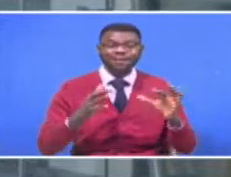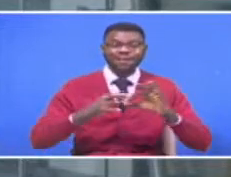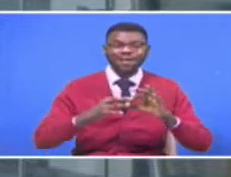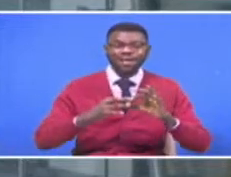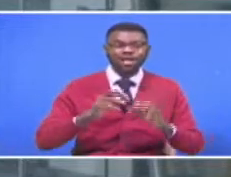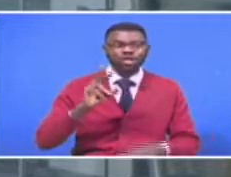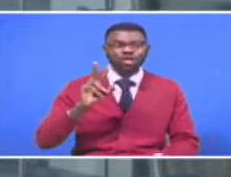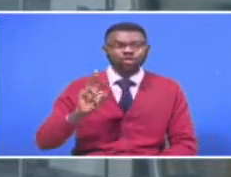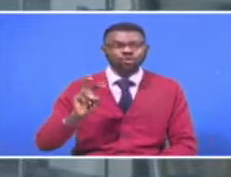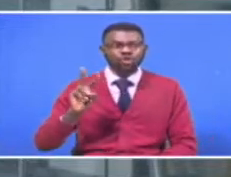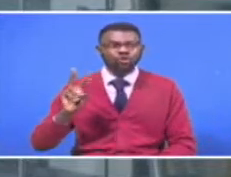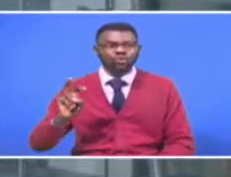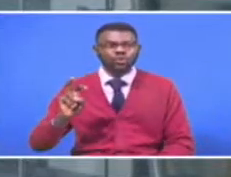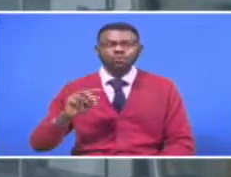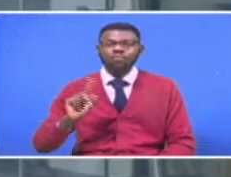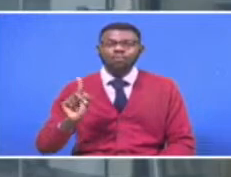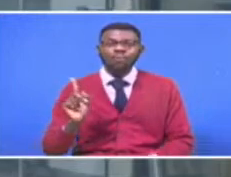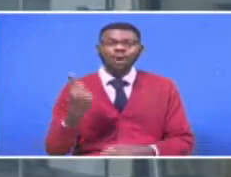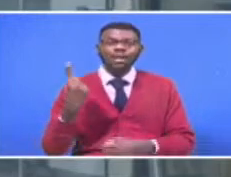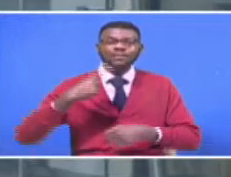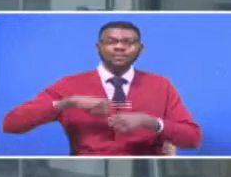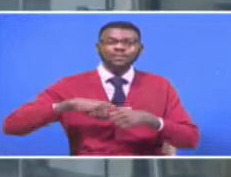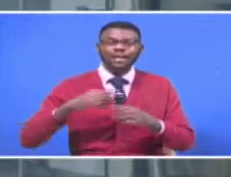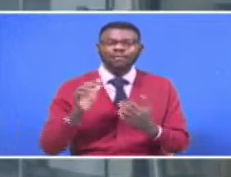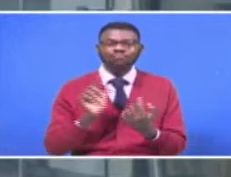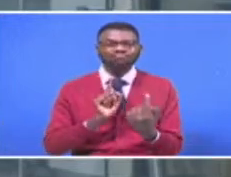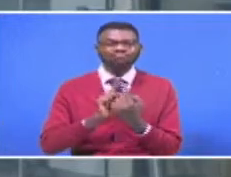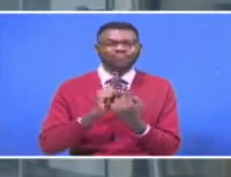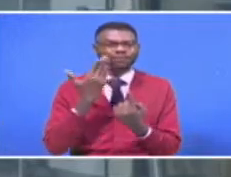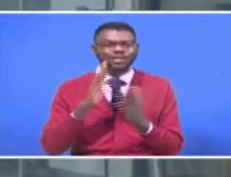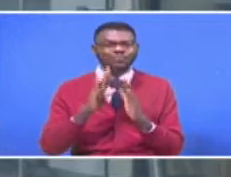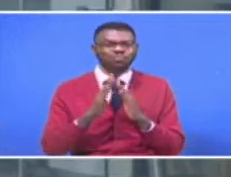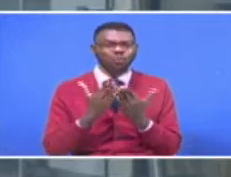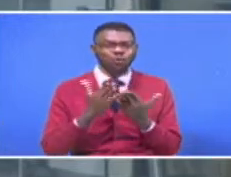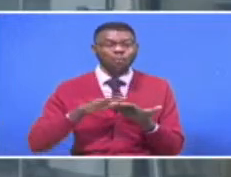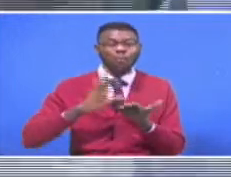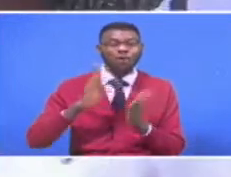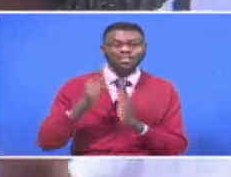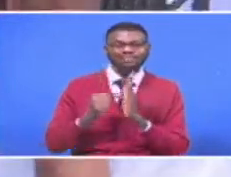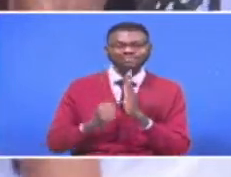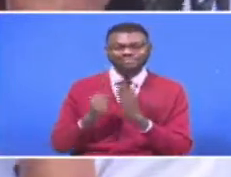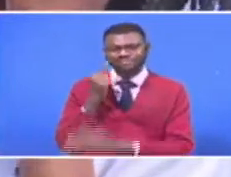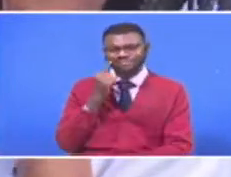just months after meeting on Facebook. Marion Munyao Nganga has more details.